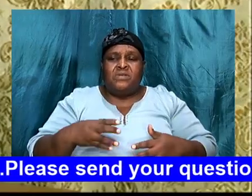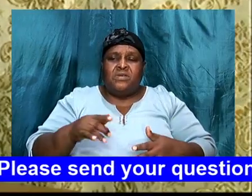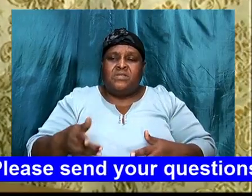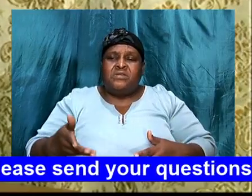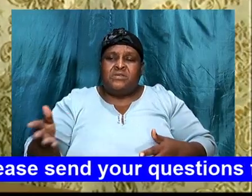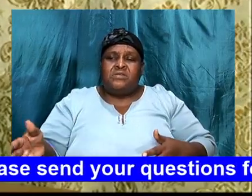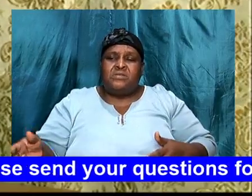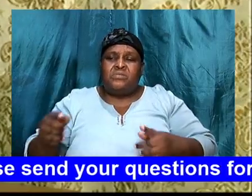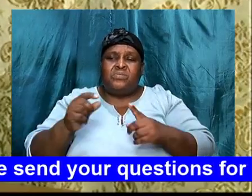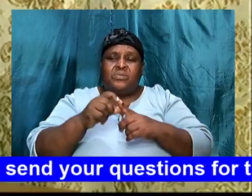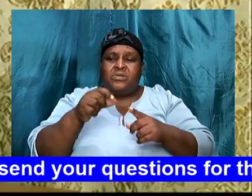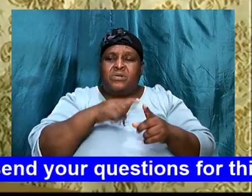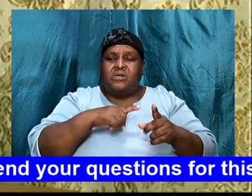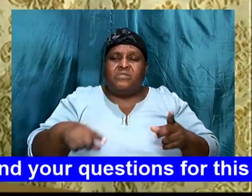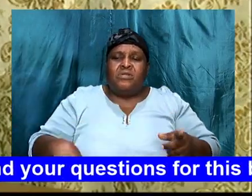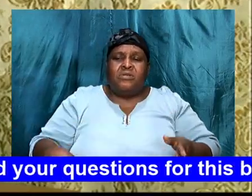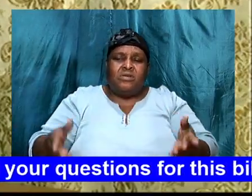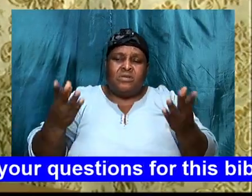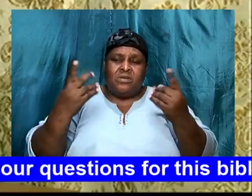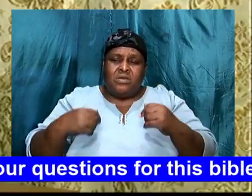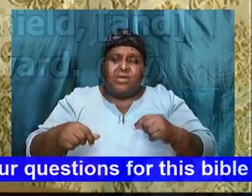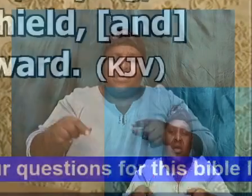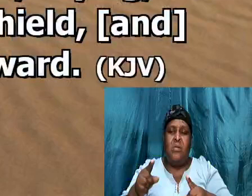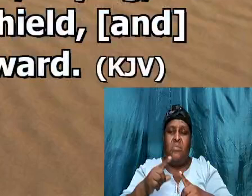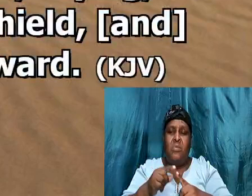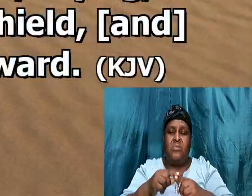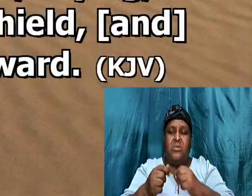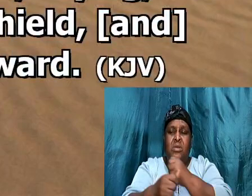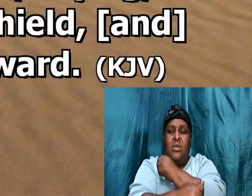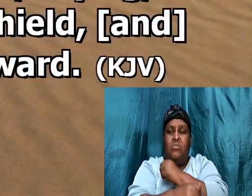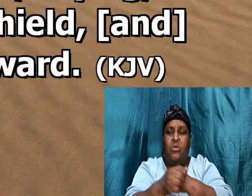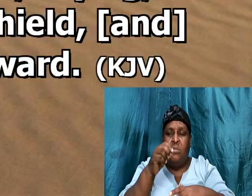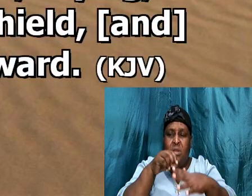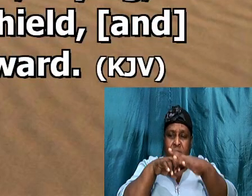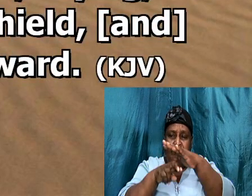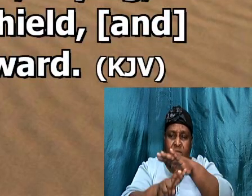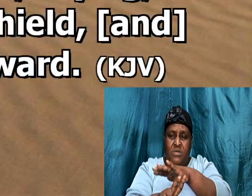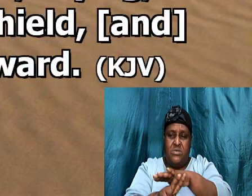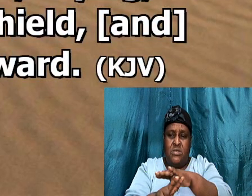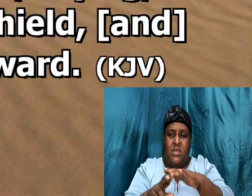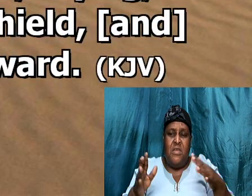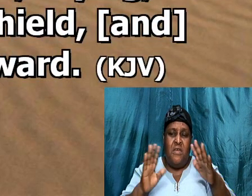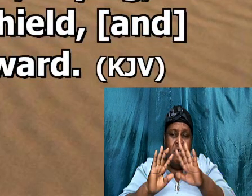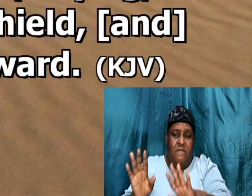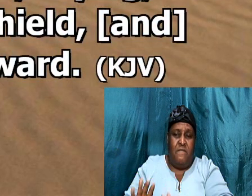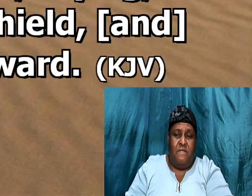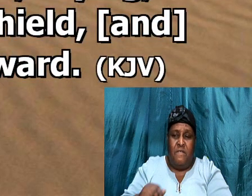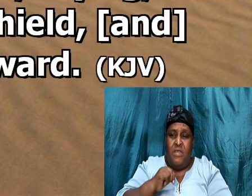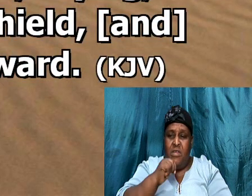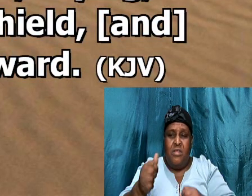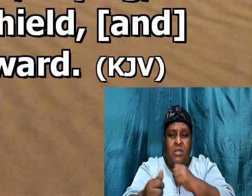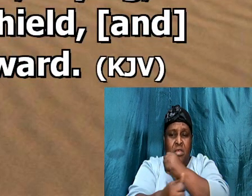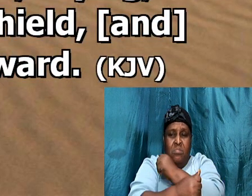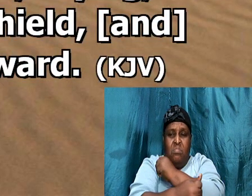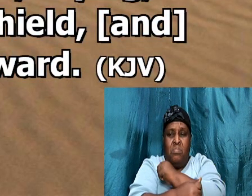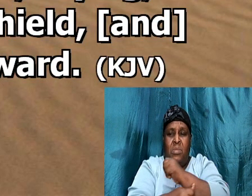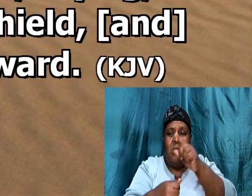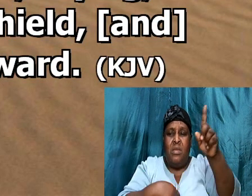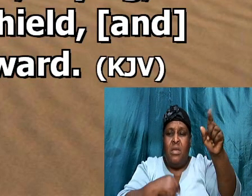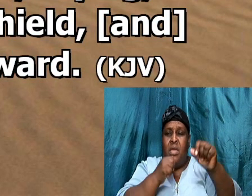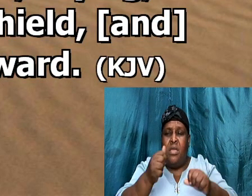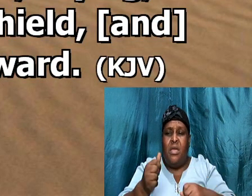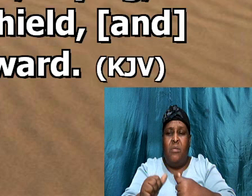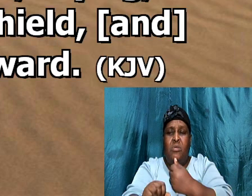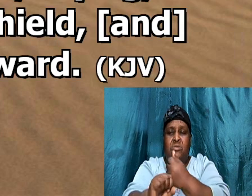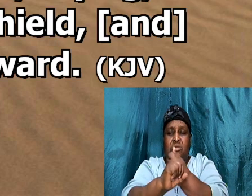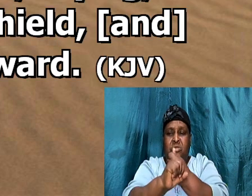of the Lord came unto Abram in a vision, saying, Fear not, Abram, I am thy shield